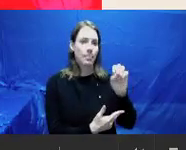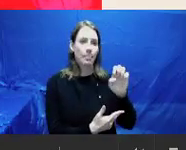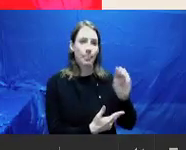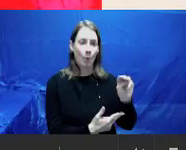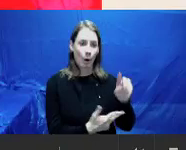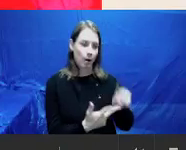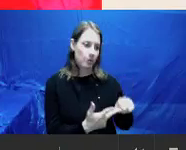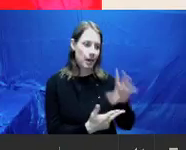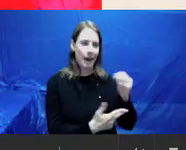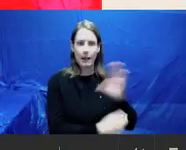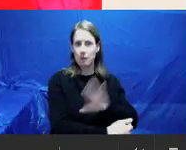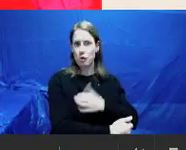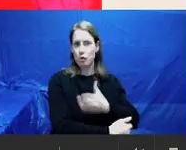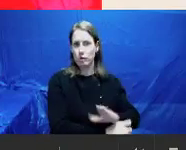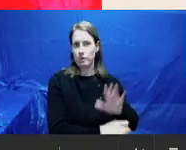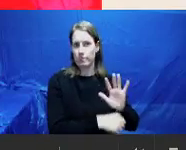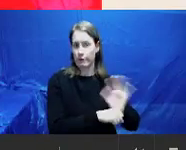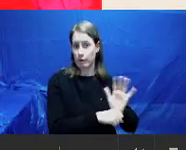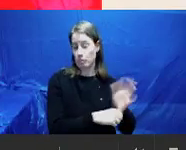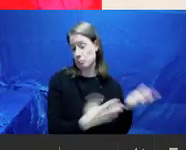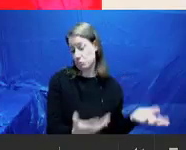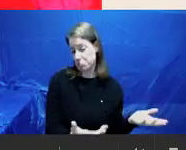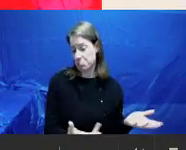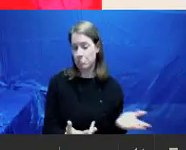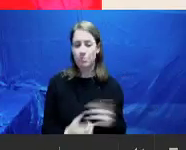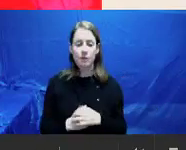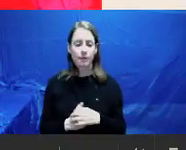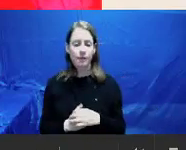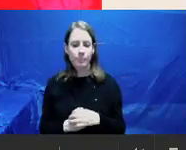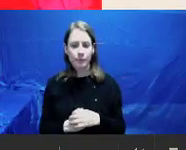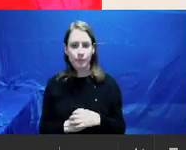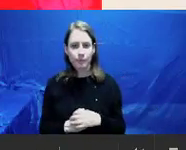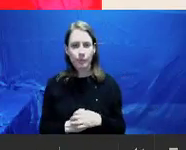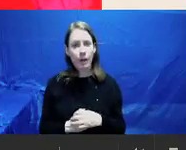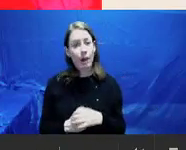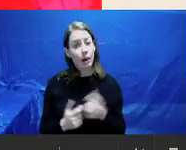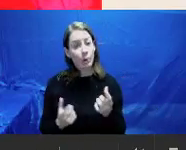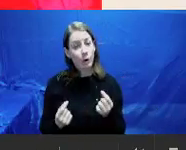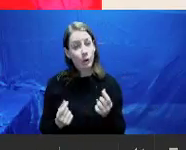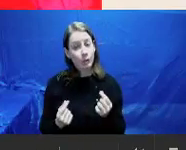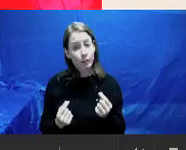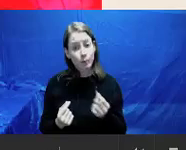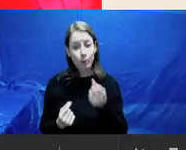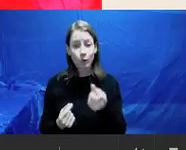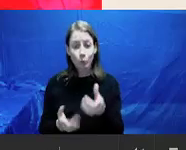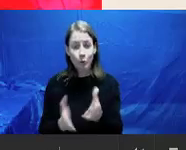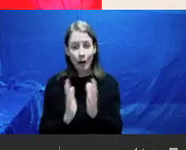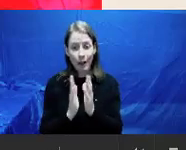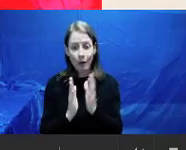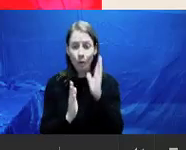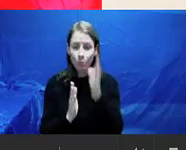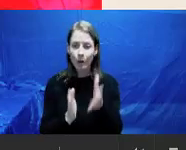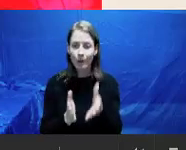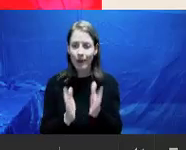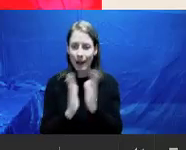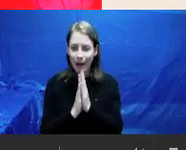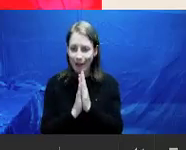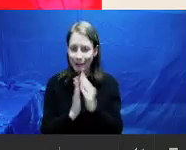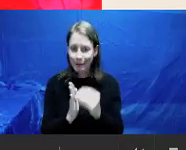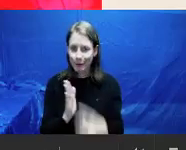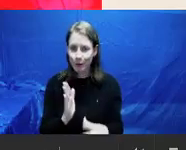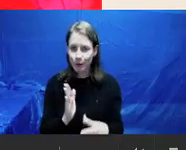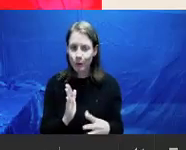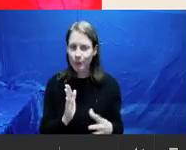contexts, what you're doing is you're getting students to look at the relationship between these texts, and when they have to compare these